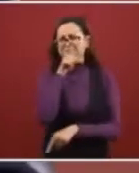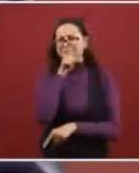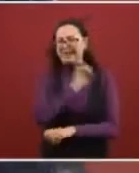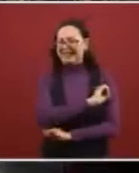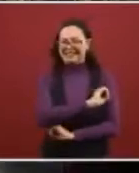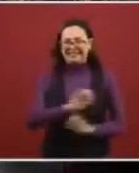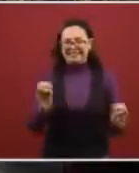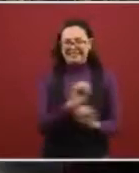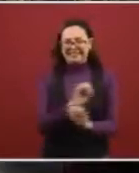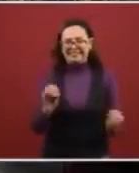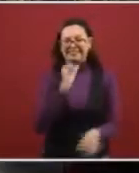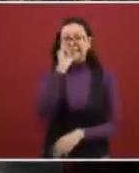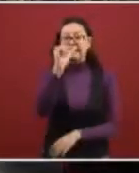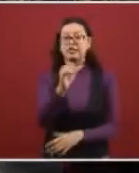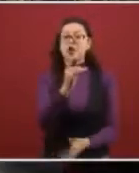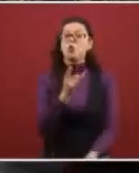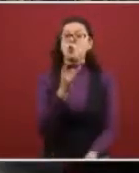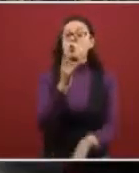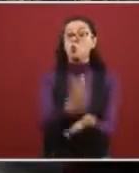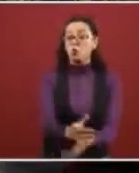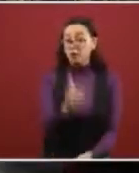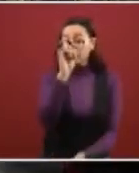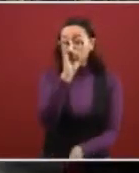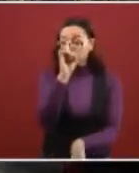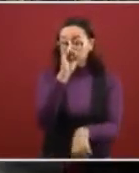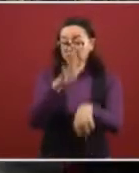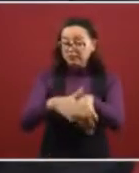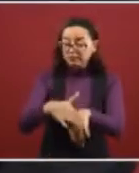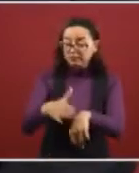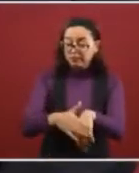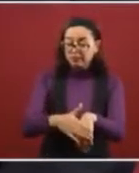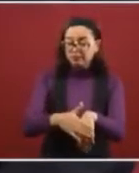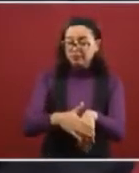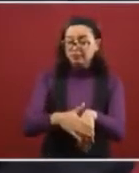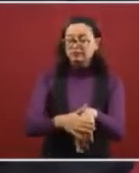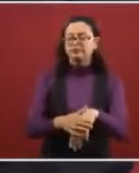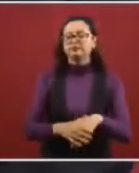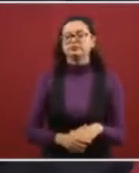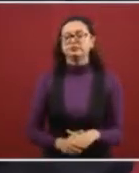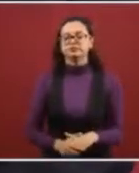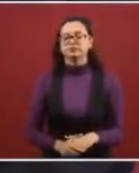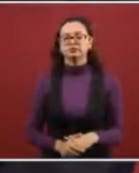the recommendation es que is that